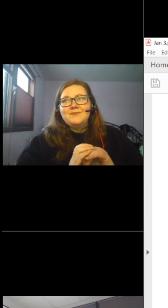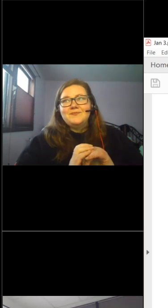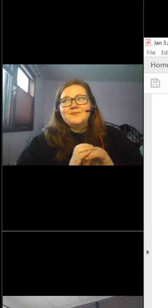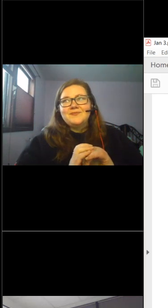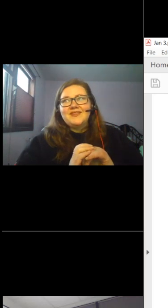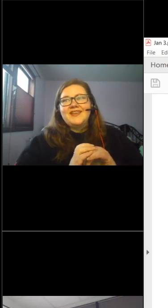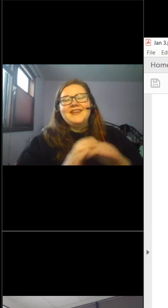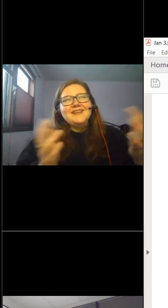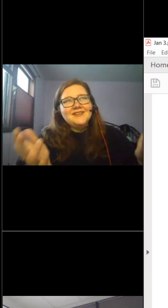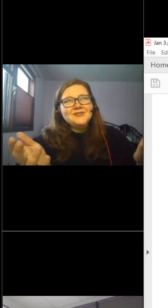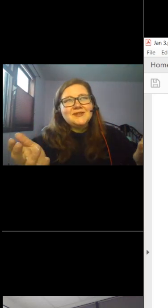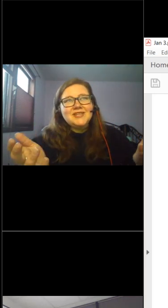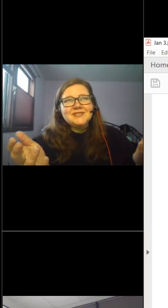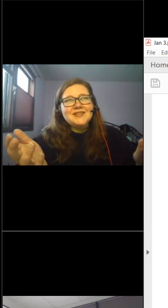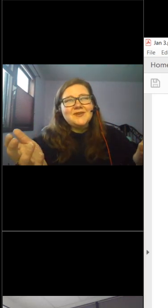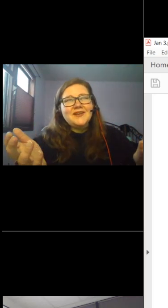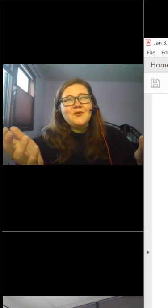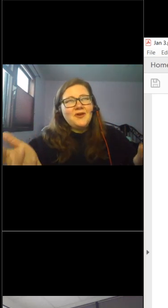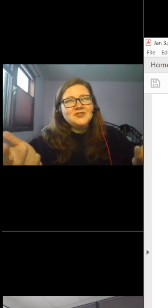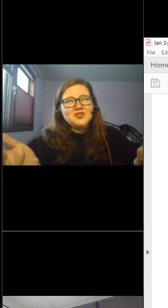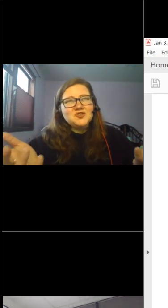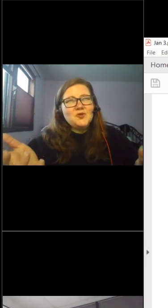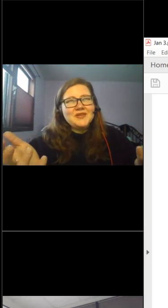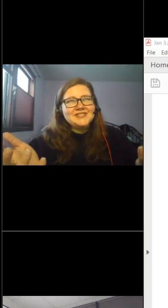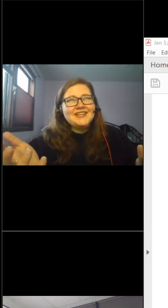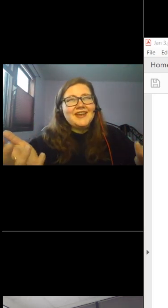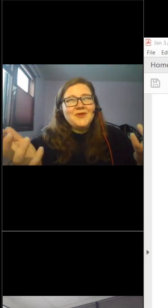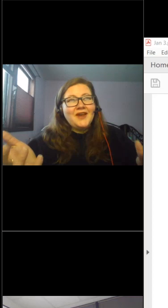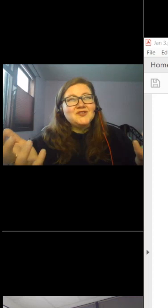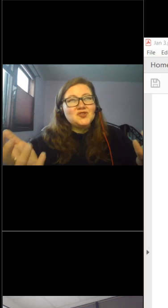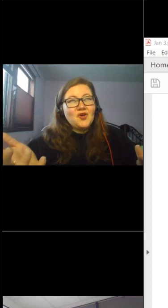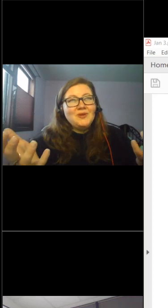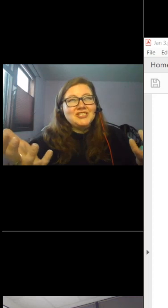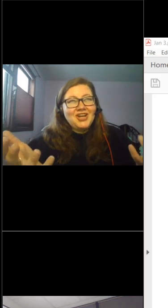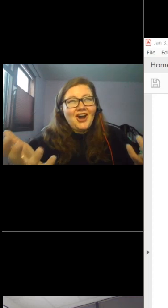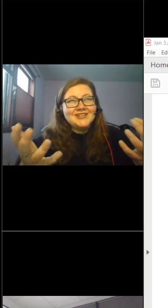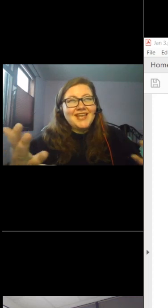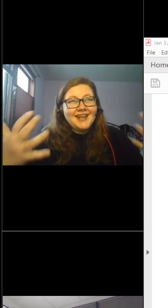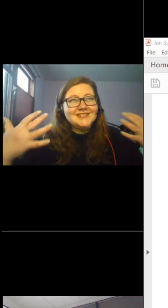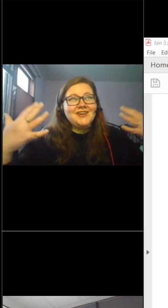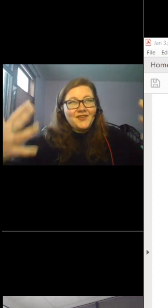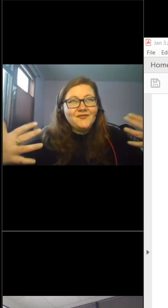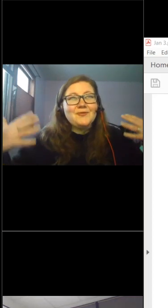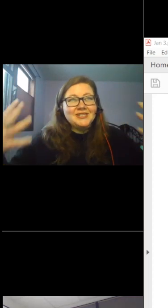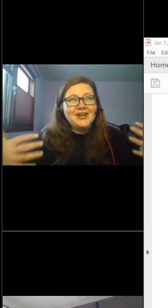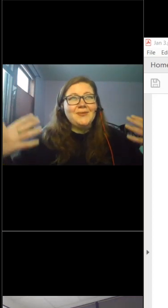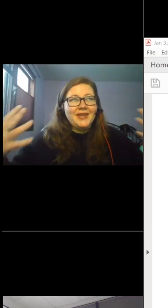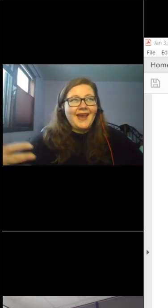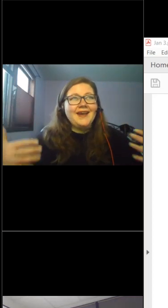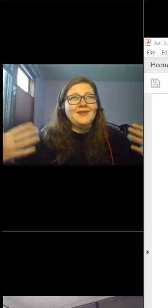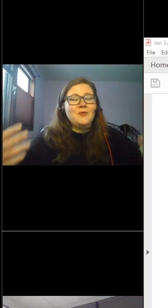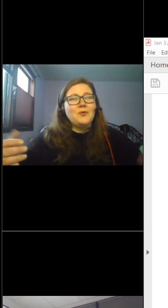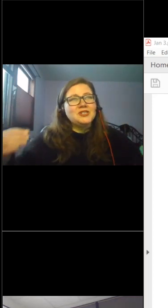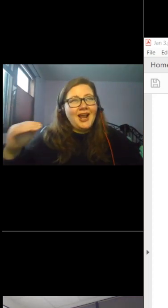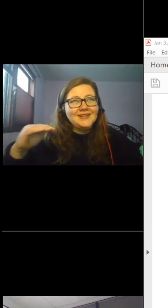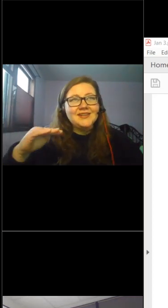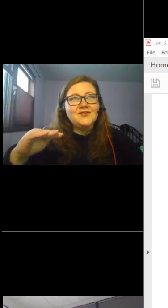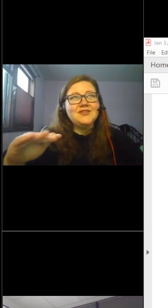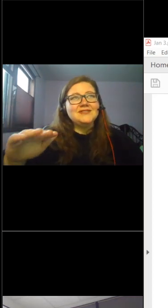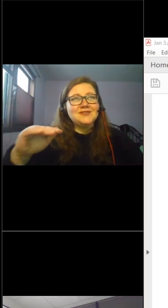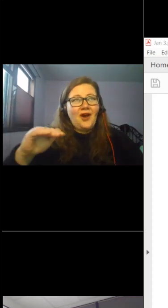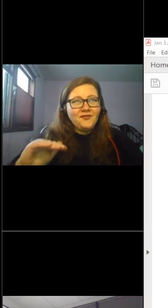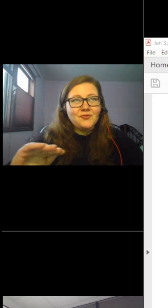um, sometimes I think we're all just so busy and we have so much content of information coming at you. We're trying